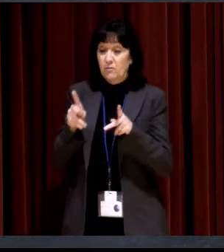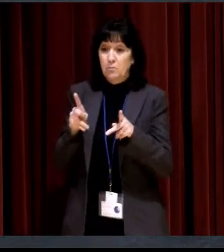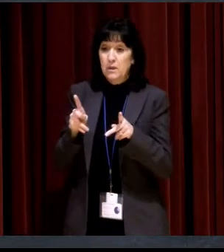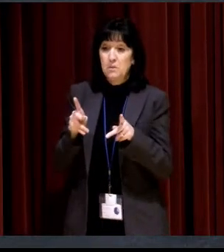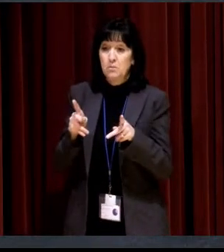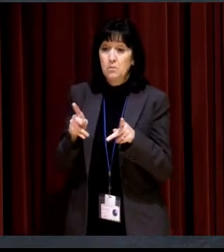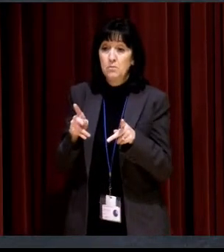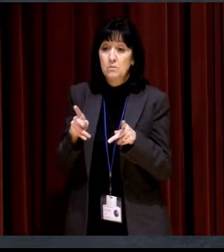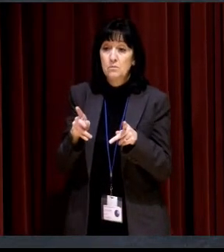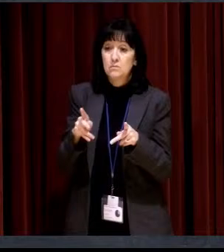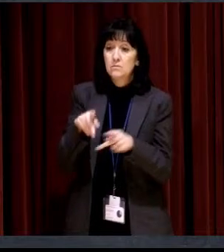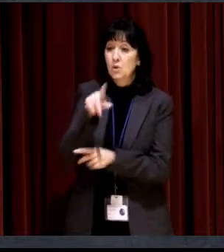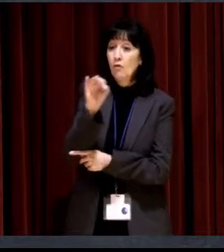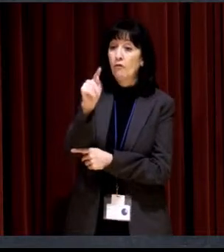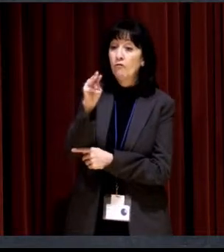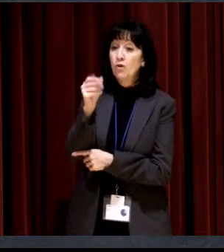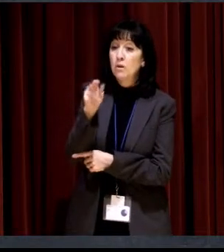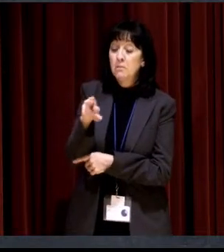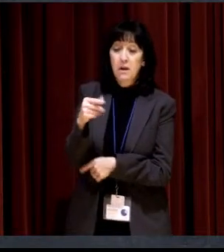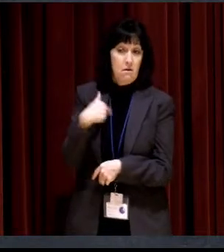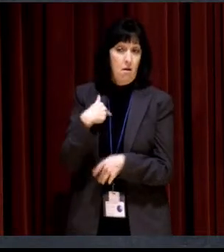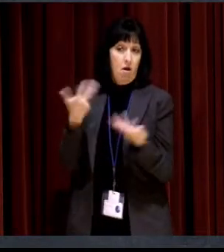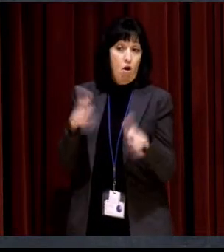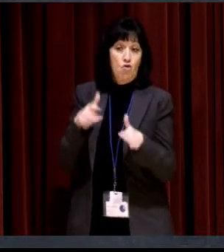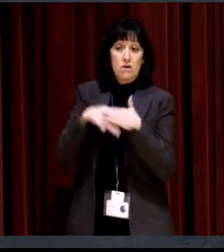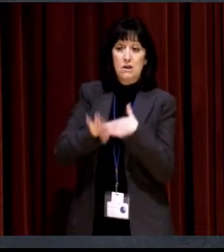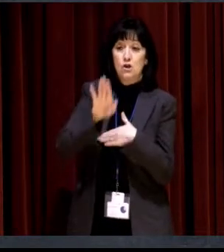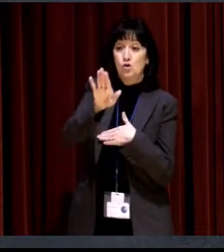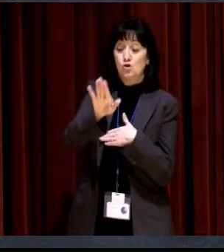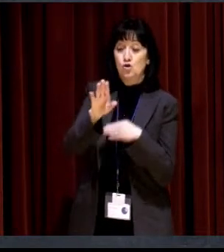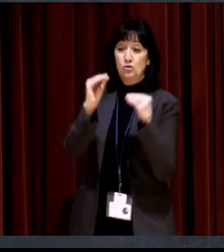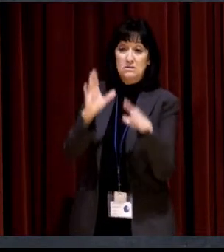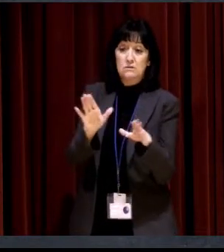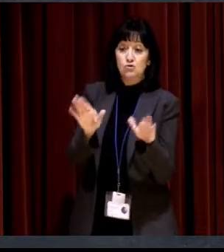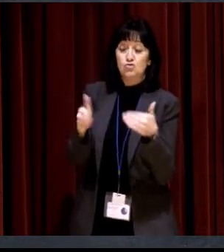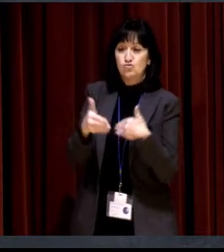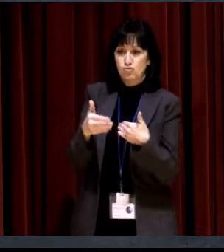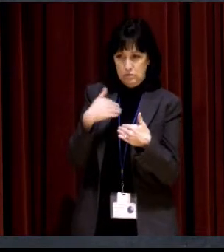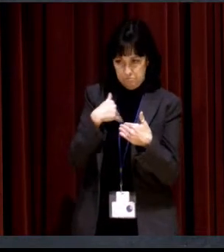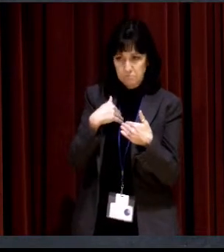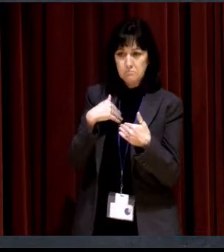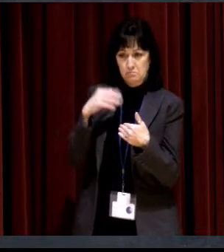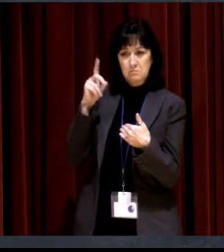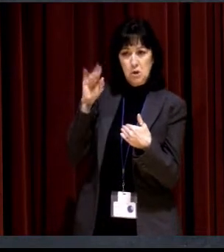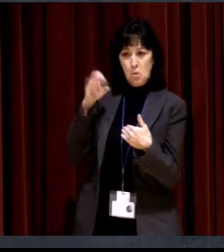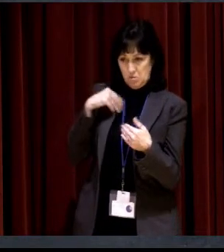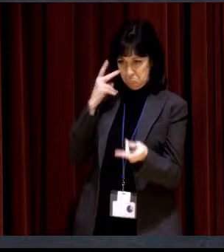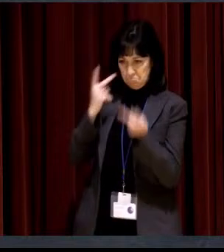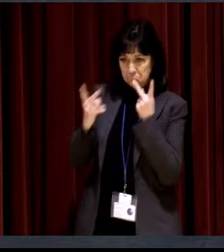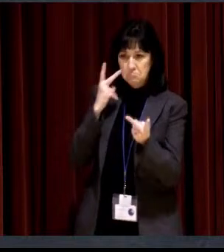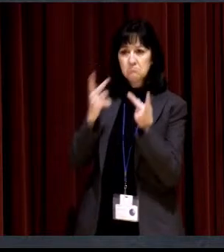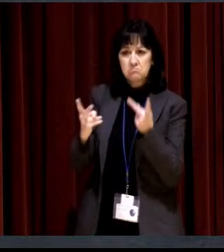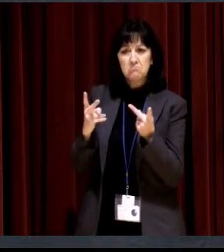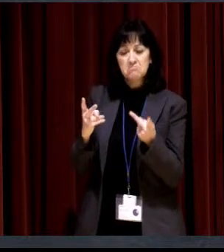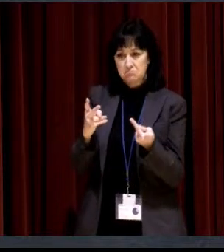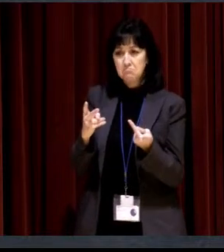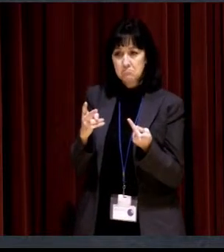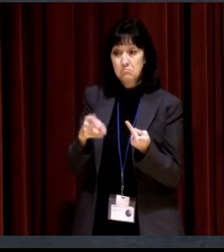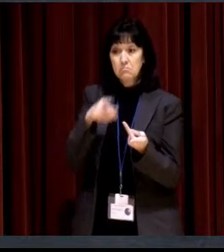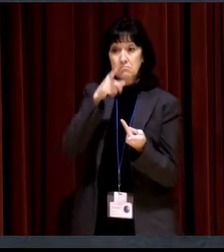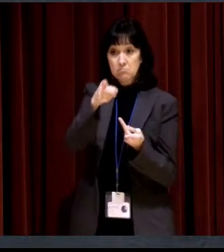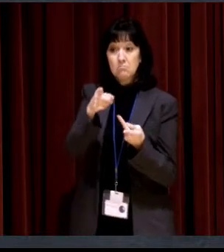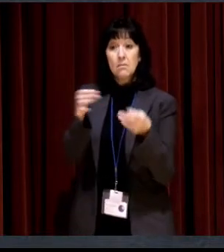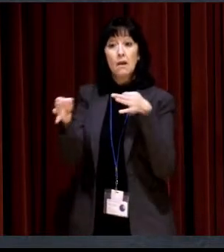Freeman? Footman. I've been in Miss Footman's room because I'm at DOE, so I guarantee you that what she's saying she's doing is